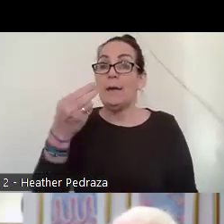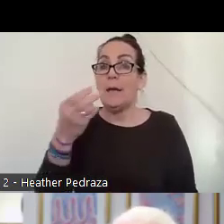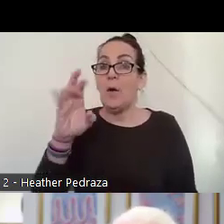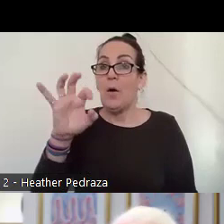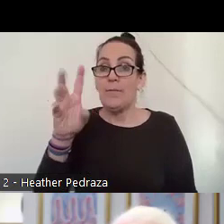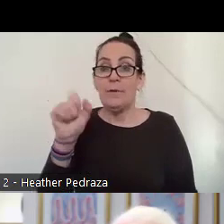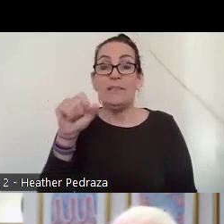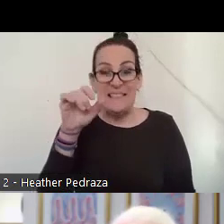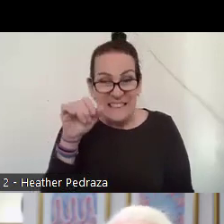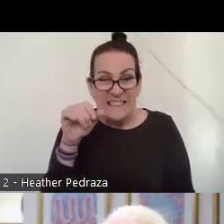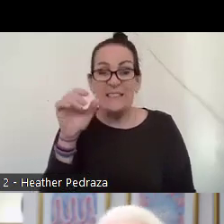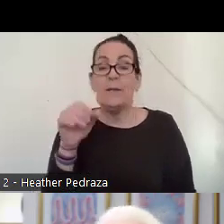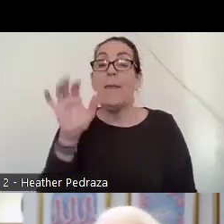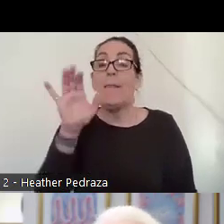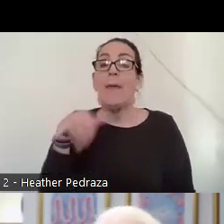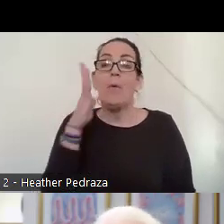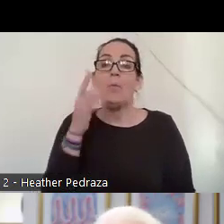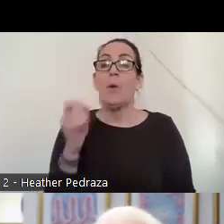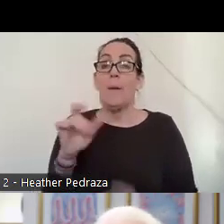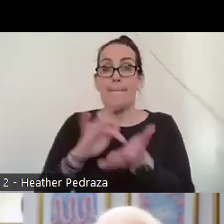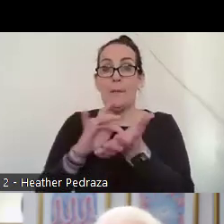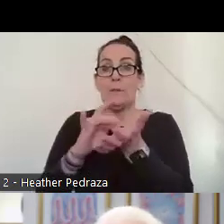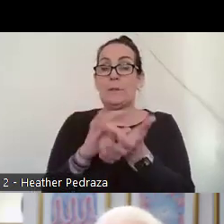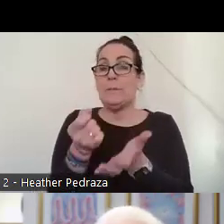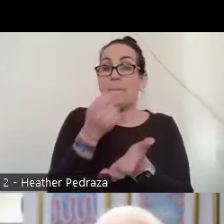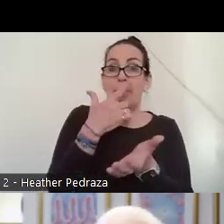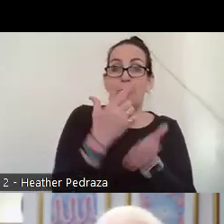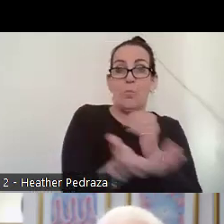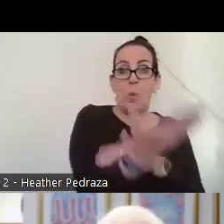pill that you take every morning and every night.